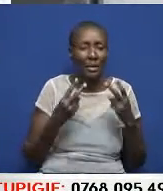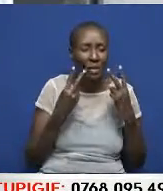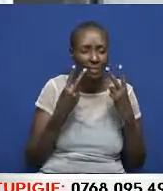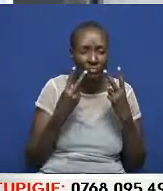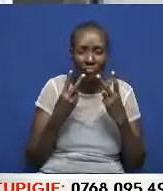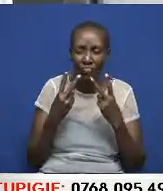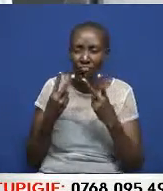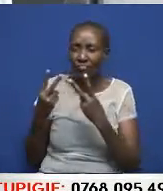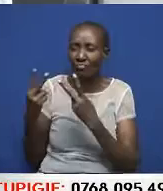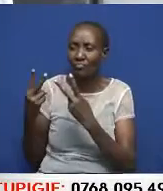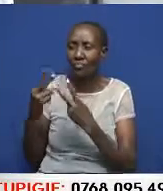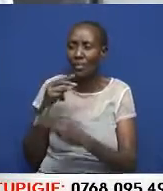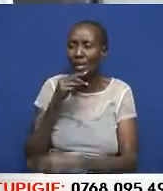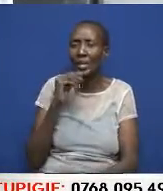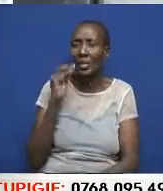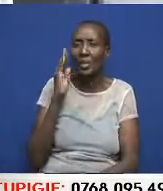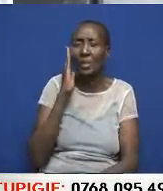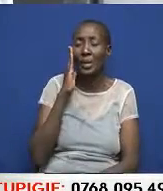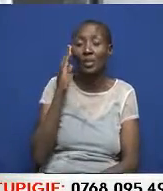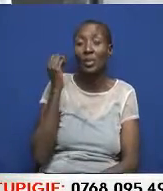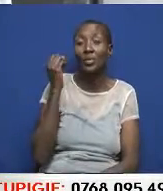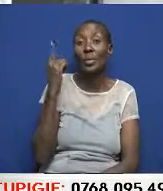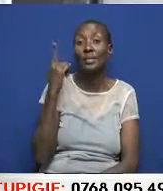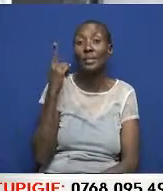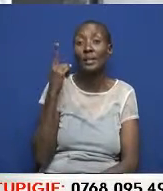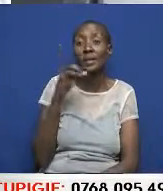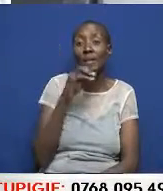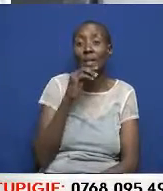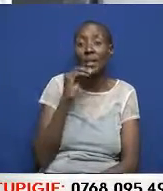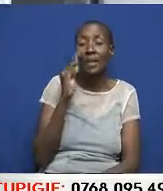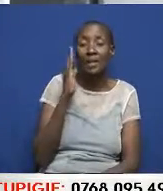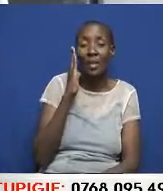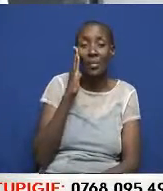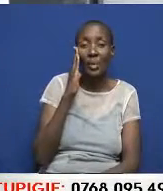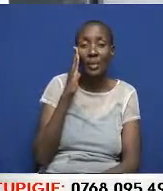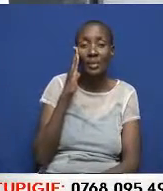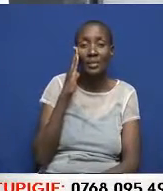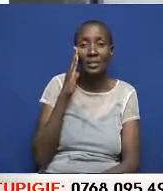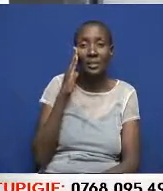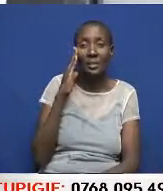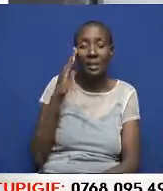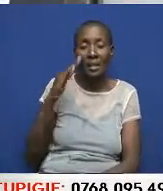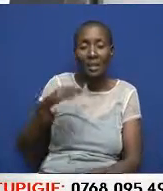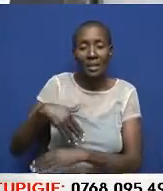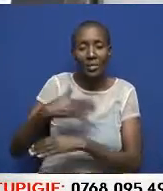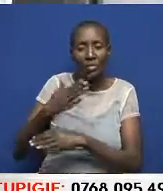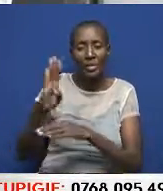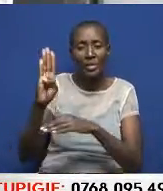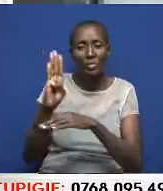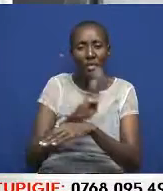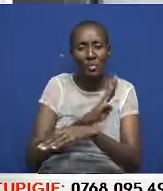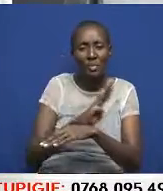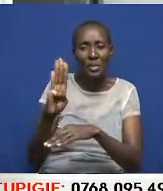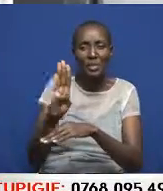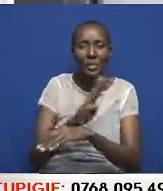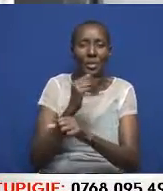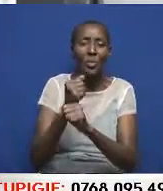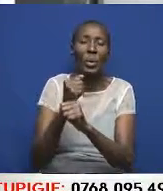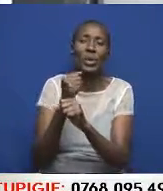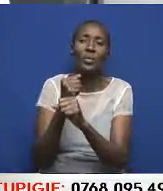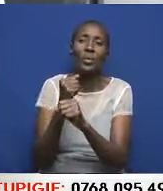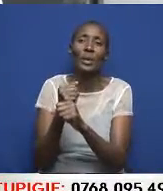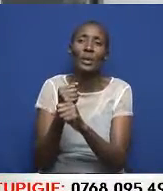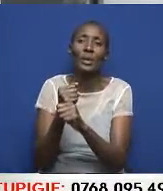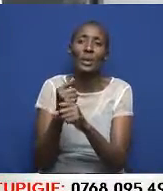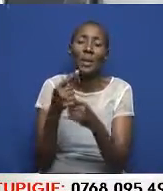you realize there are these parents who are out looking, making life financially, but not